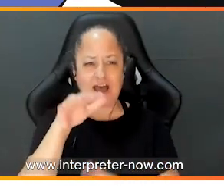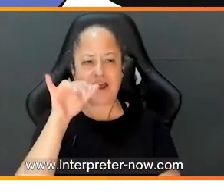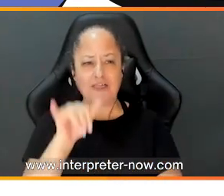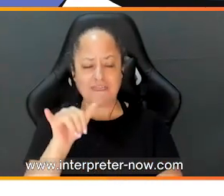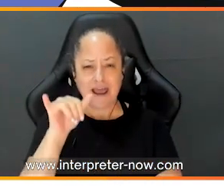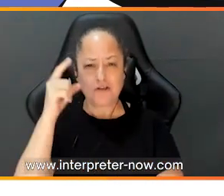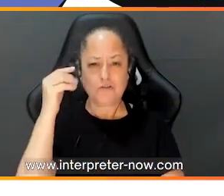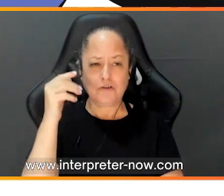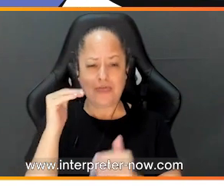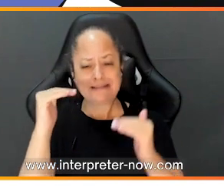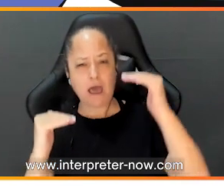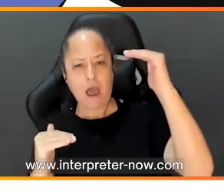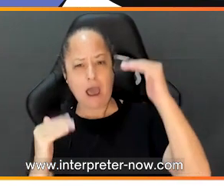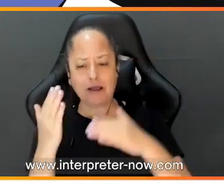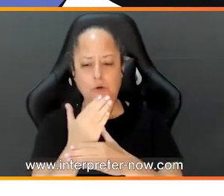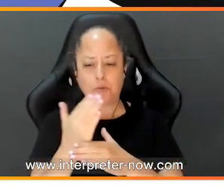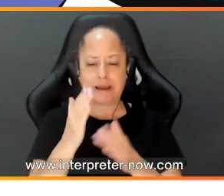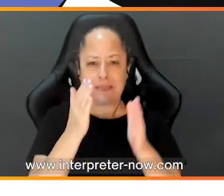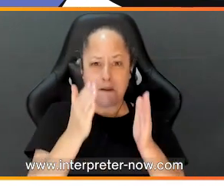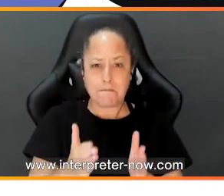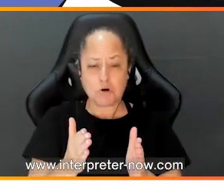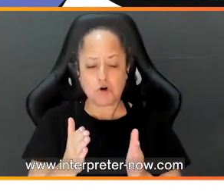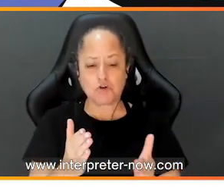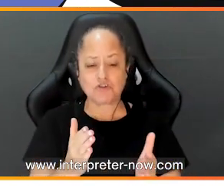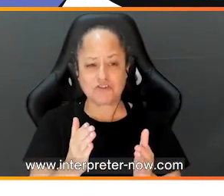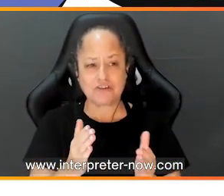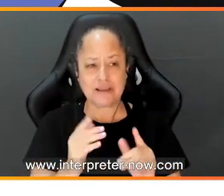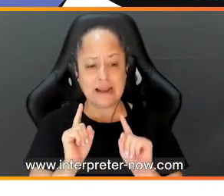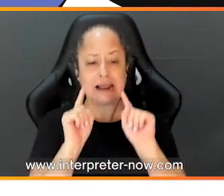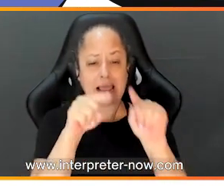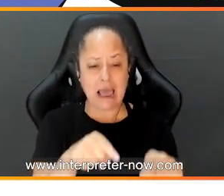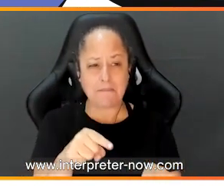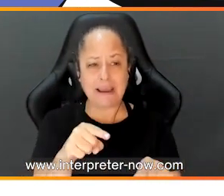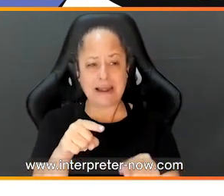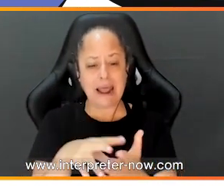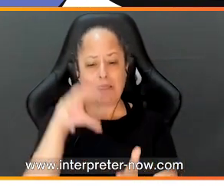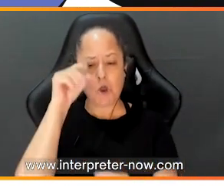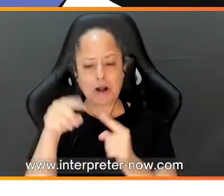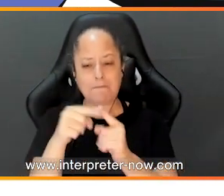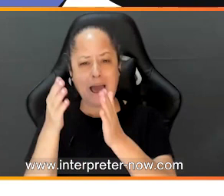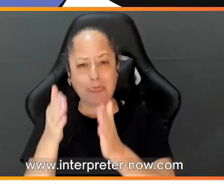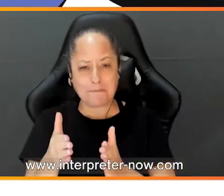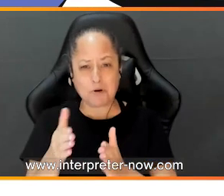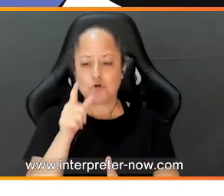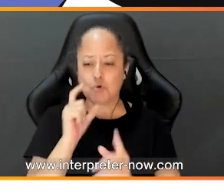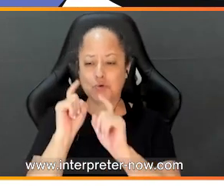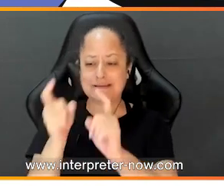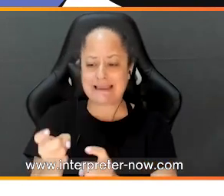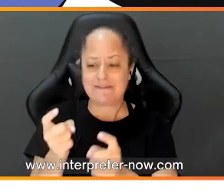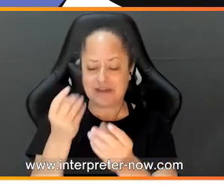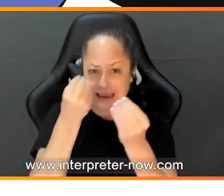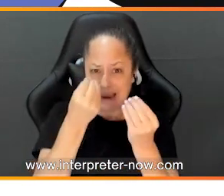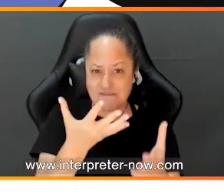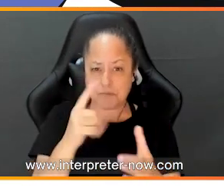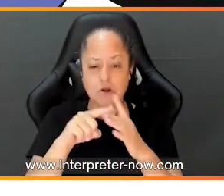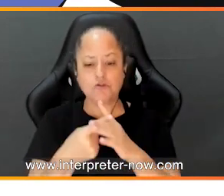for. I don't necessarily have influence over how the data is used, what decisions get made after the fact. No one keeps me in the